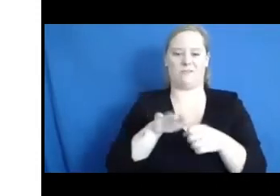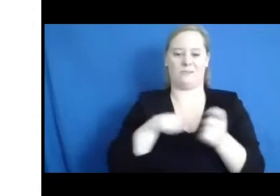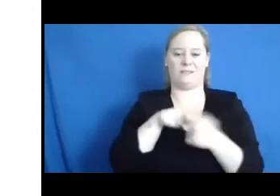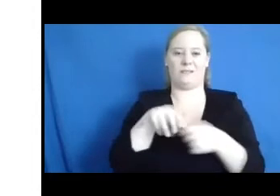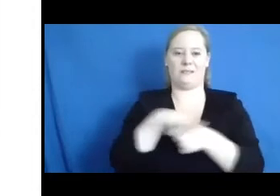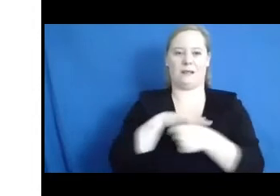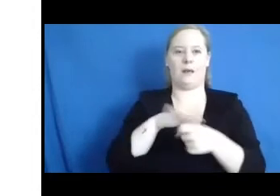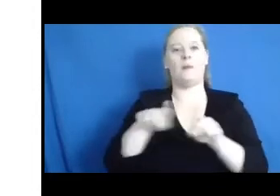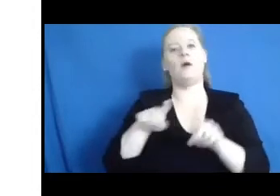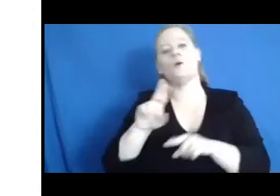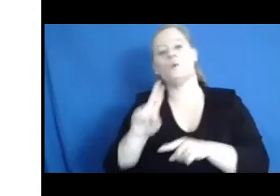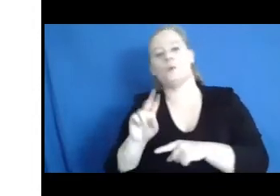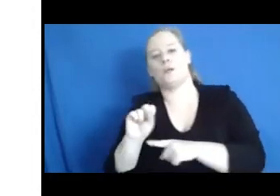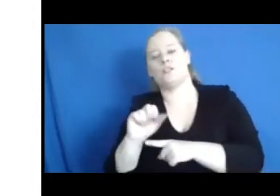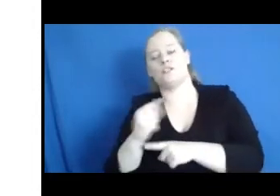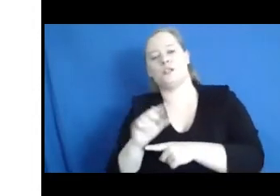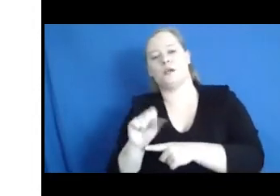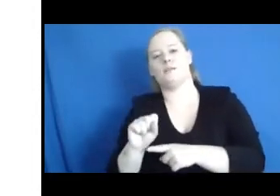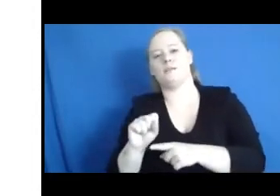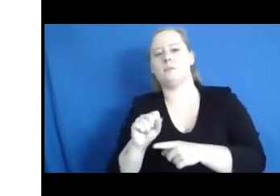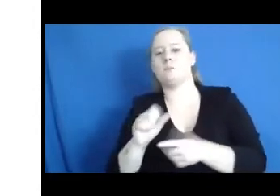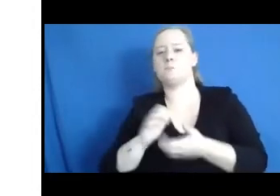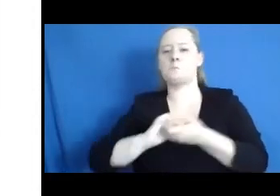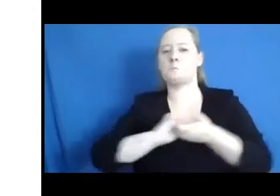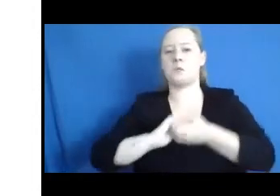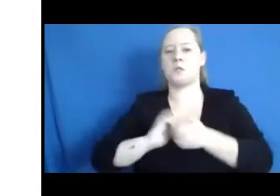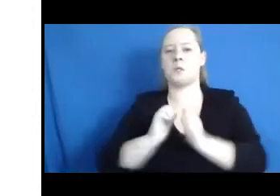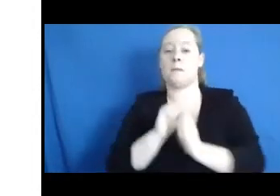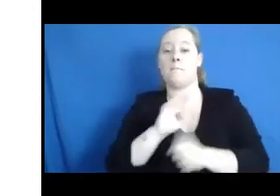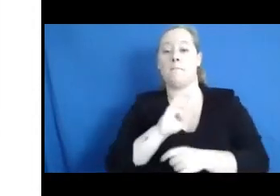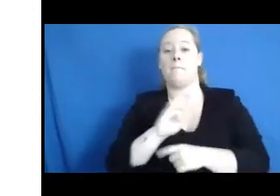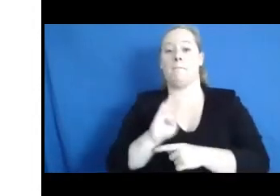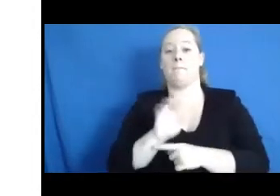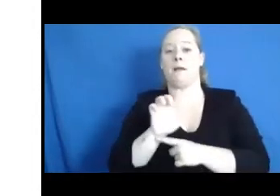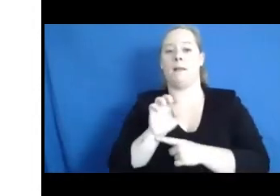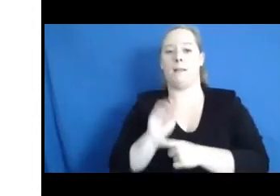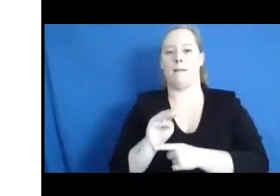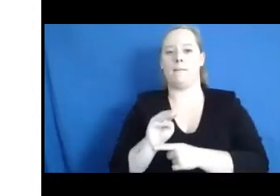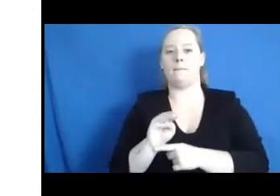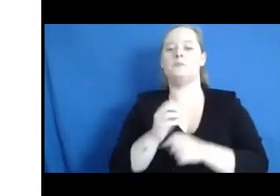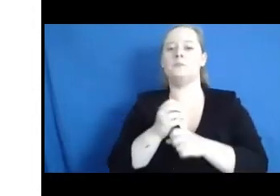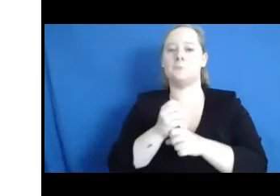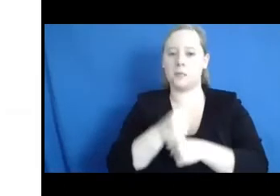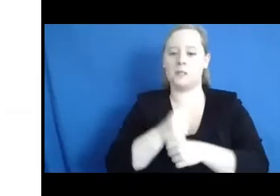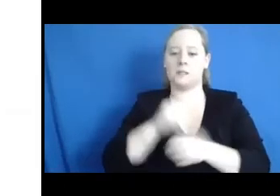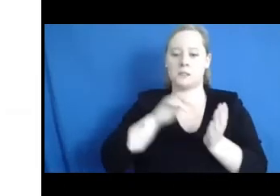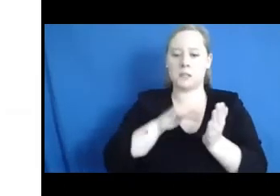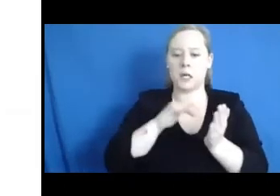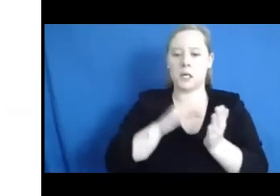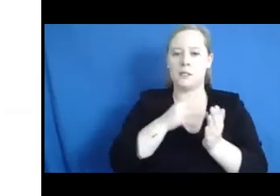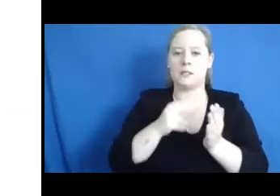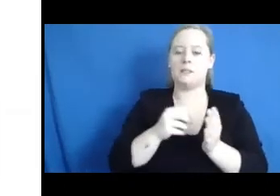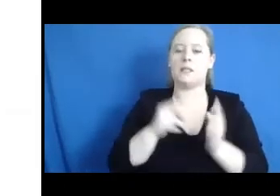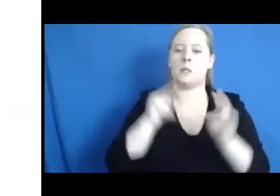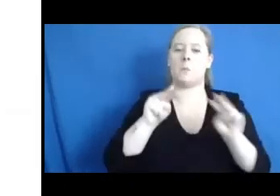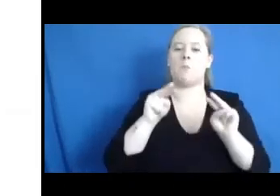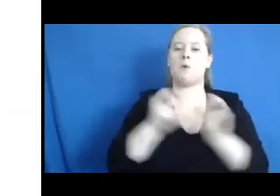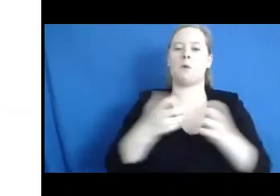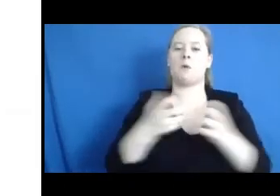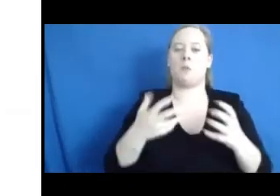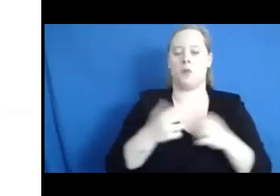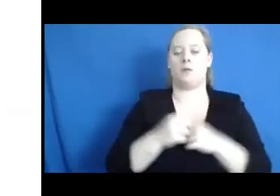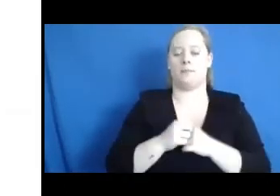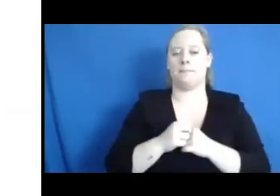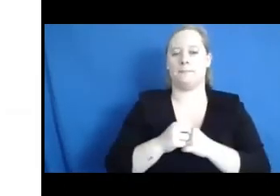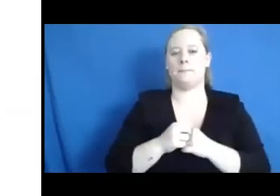has cooperated with the BLM to produce multiple studies and to do a lot of the monitoring at the site.